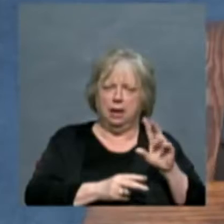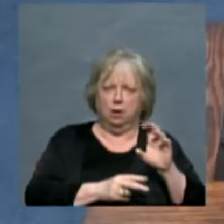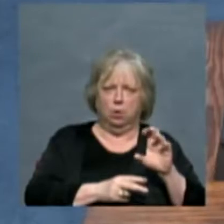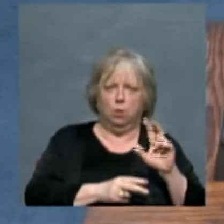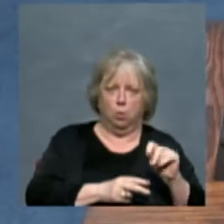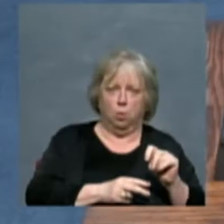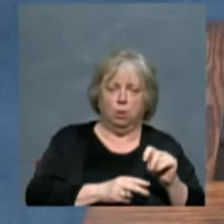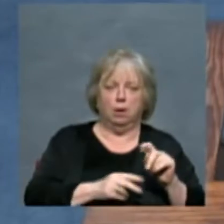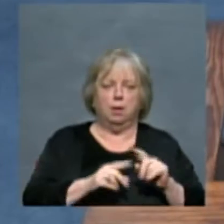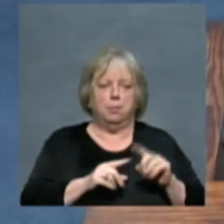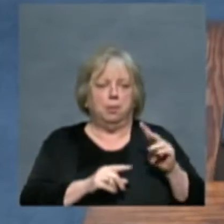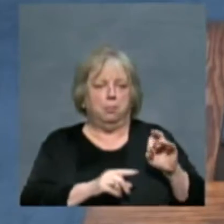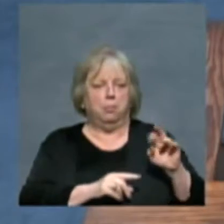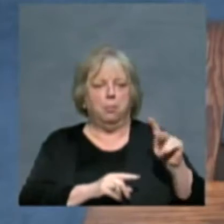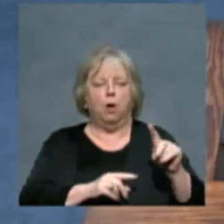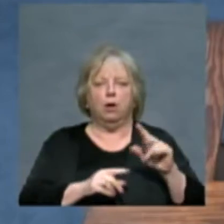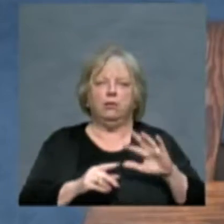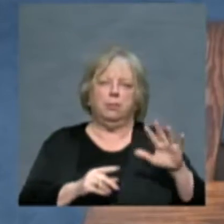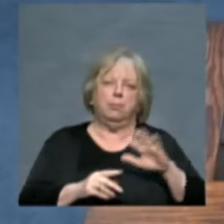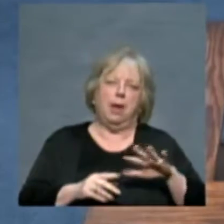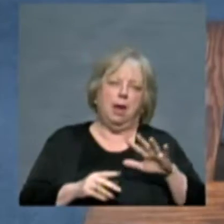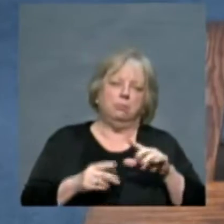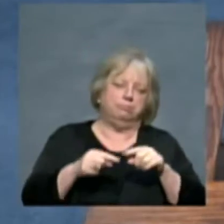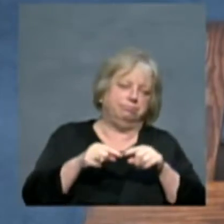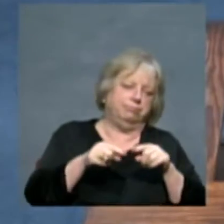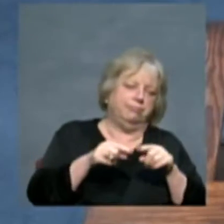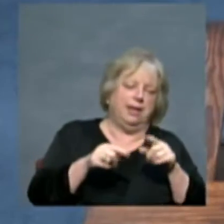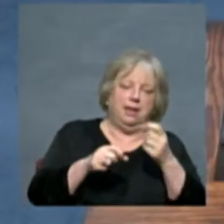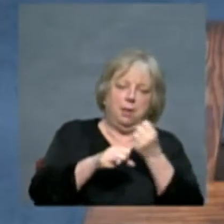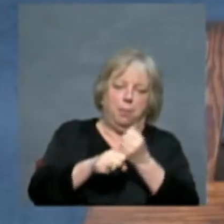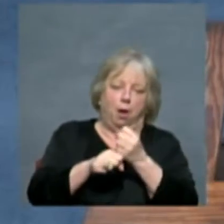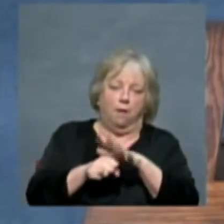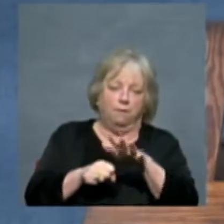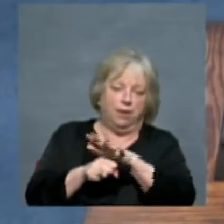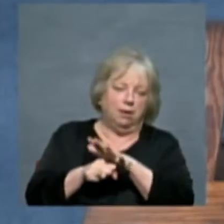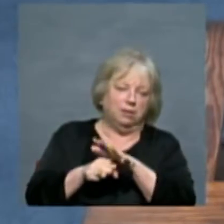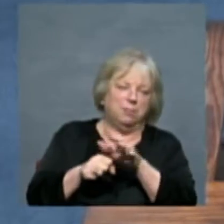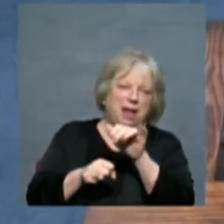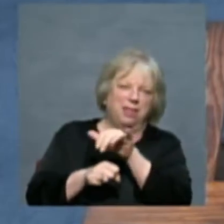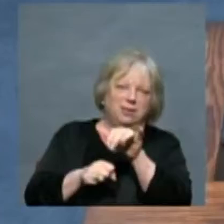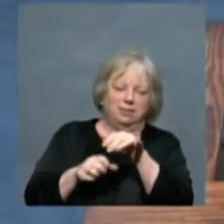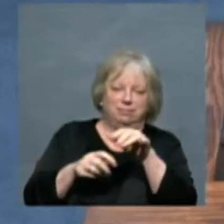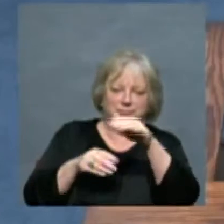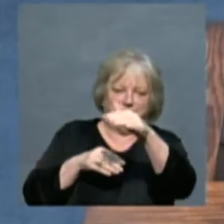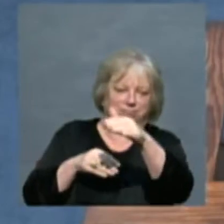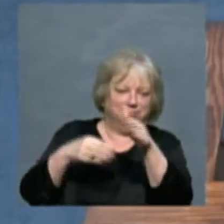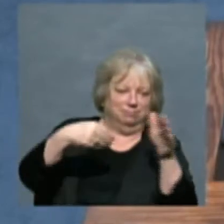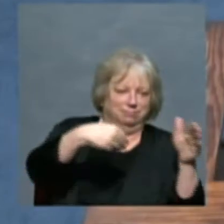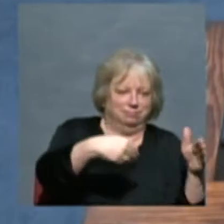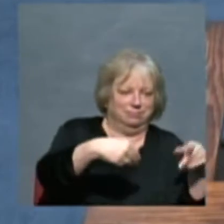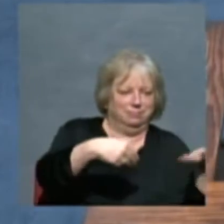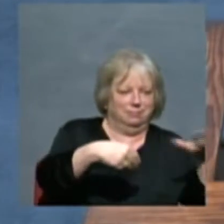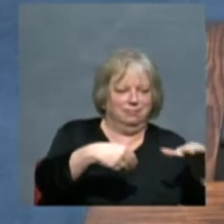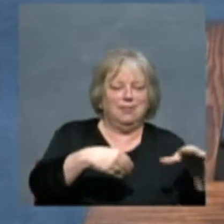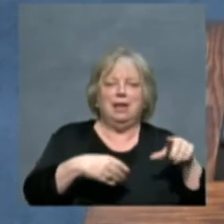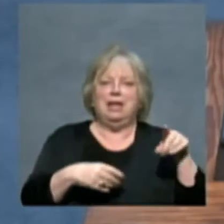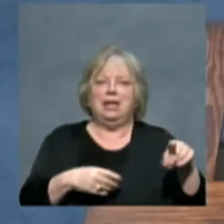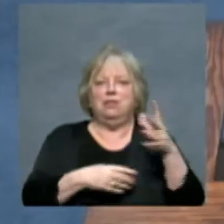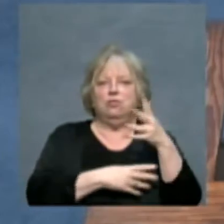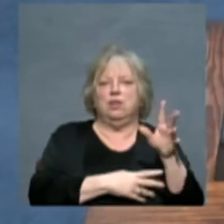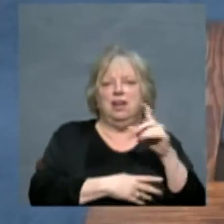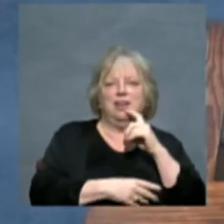is about a ball field away from the ball field, and so his trees are a little scarce, and